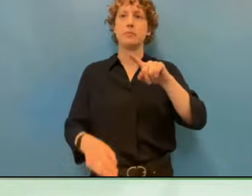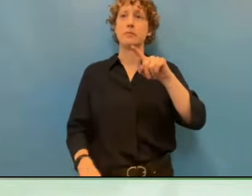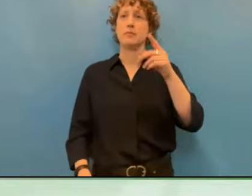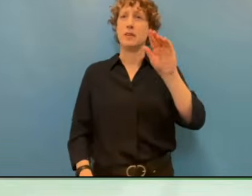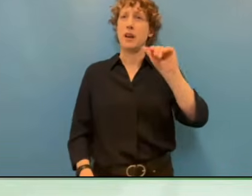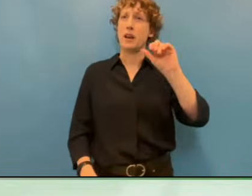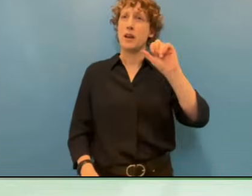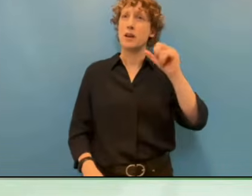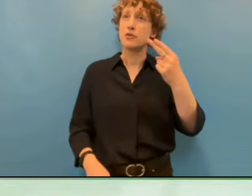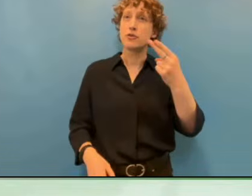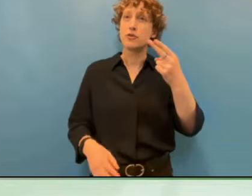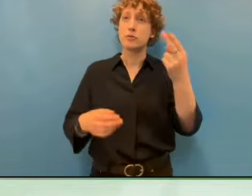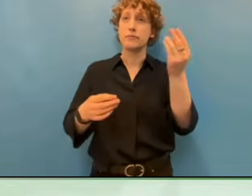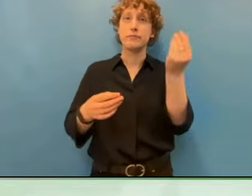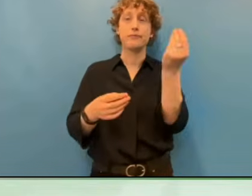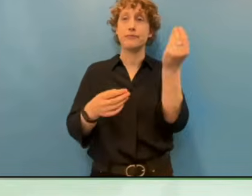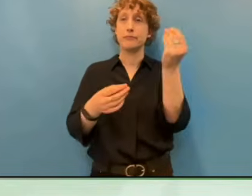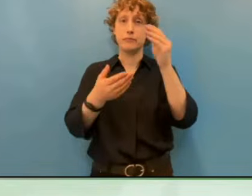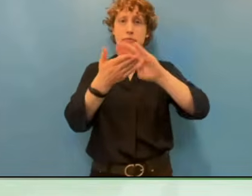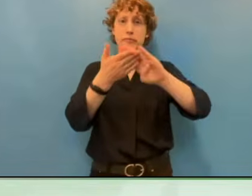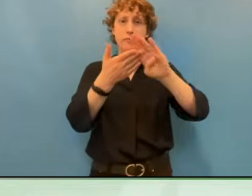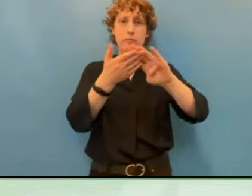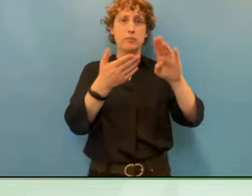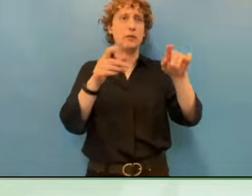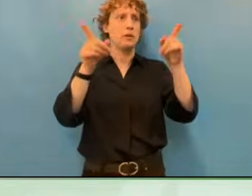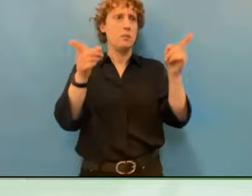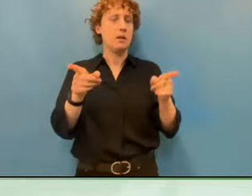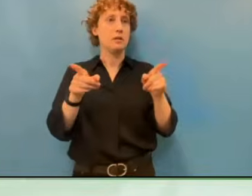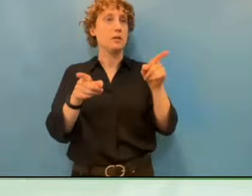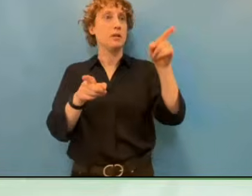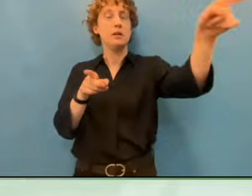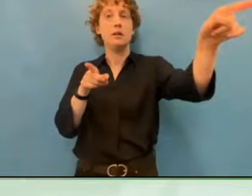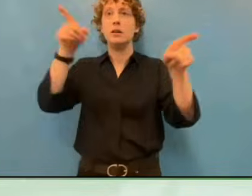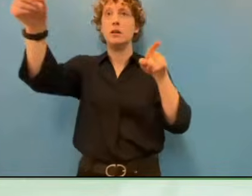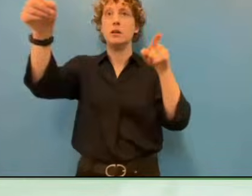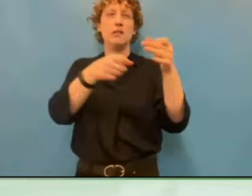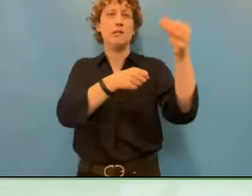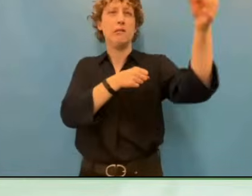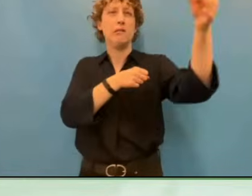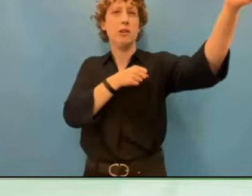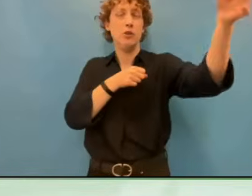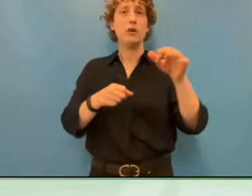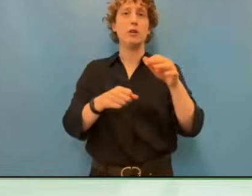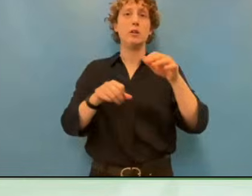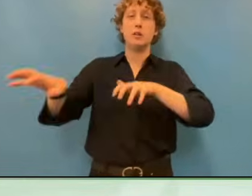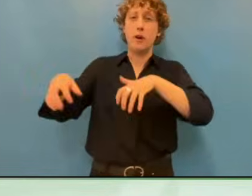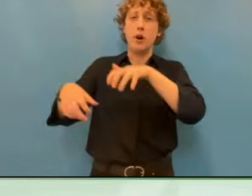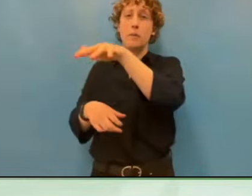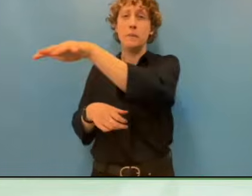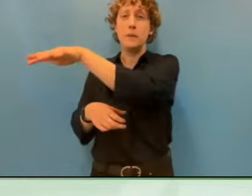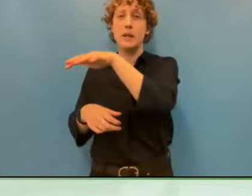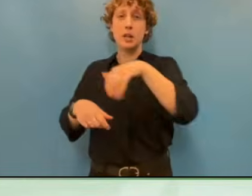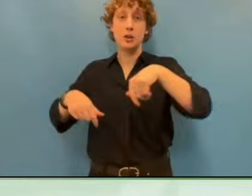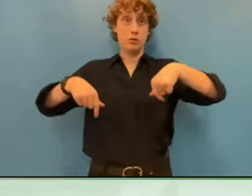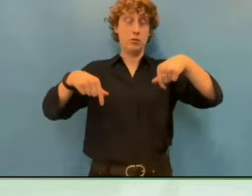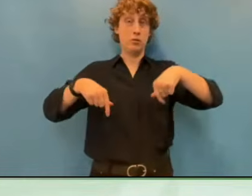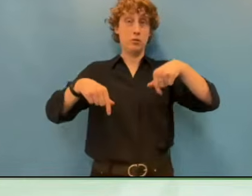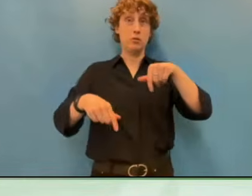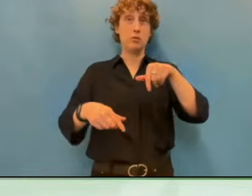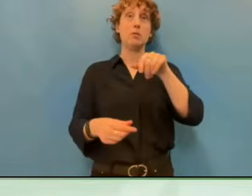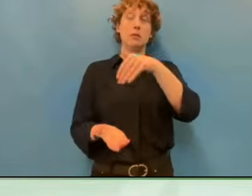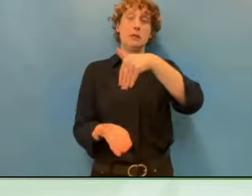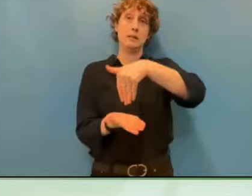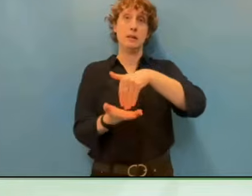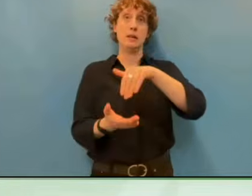region, so in the rural areas as well, in the distant areas as well. And here we, as the Central Bank of Austria, are very much committed to